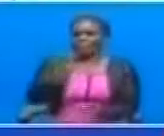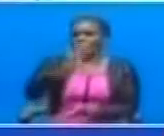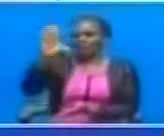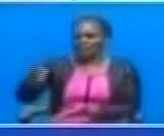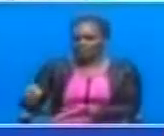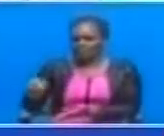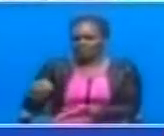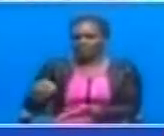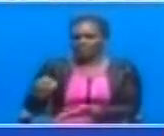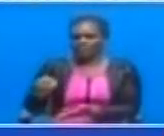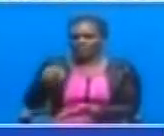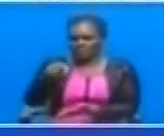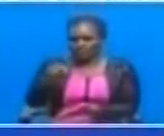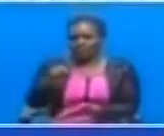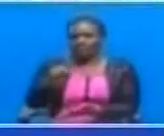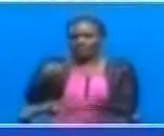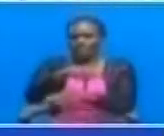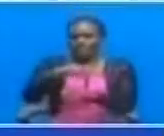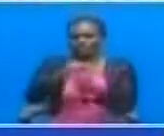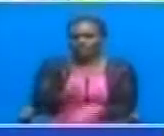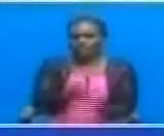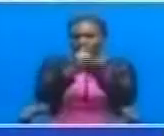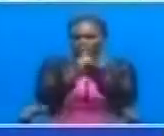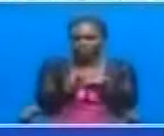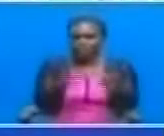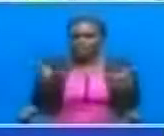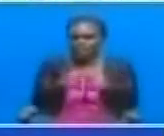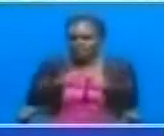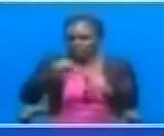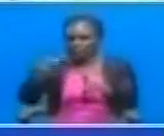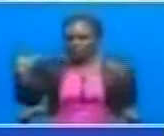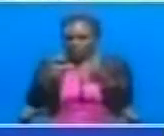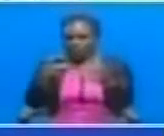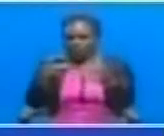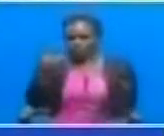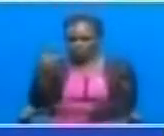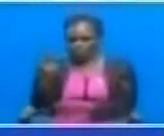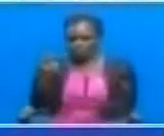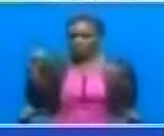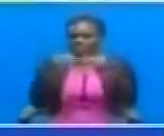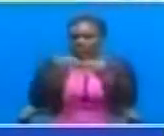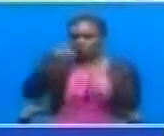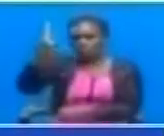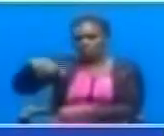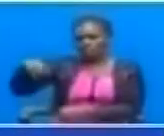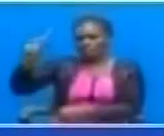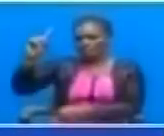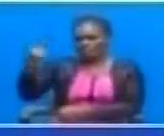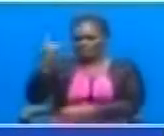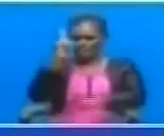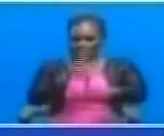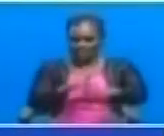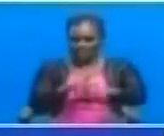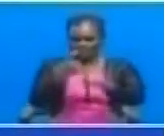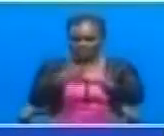draw and pulled out his own nation. The Indomitable Lions will feature in round 2 and will take on the winners of the first tie